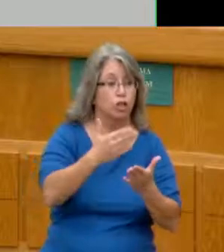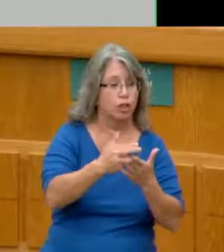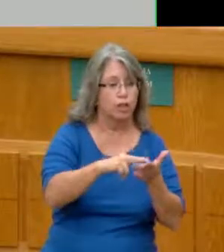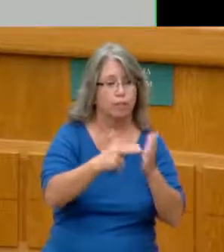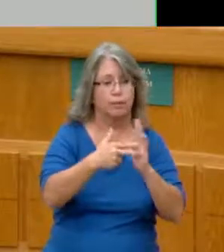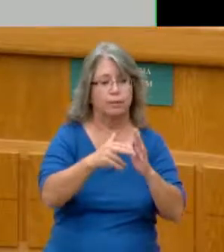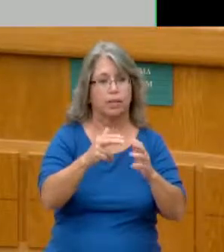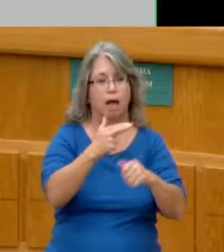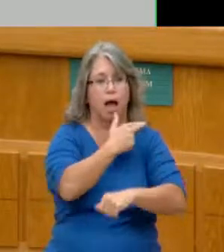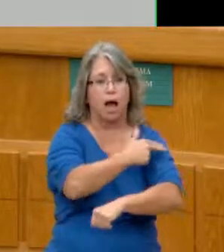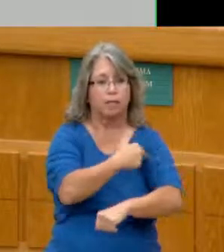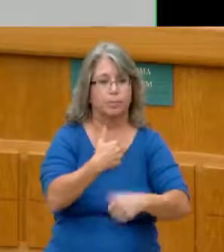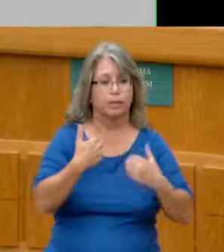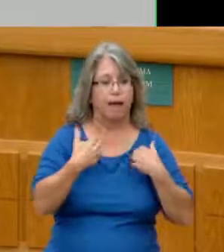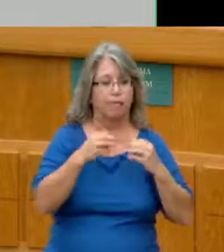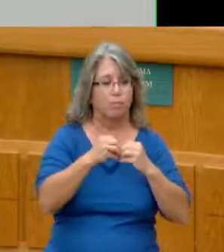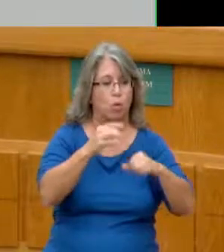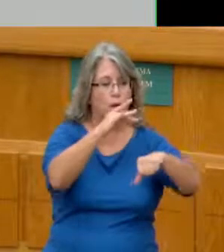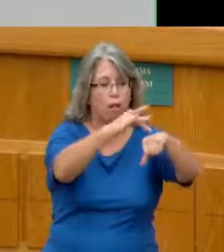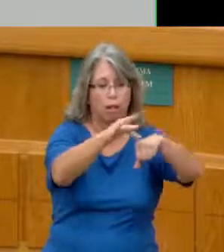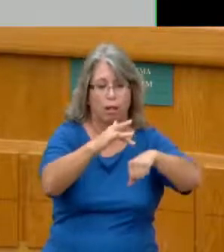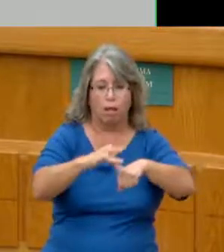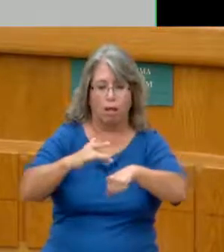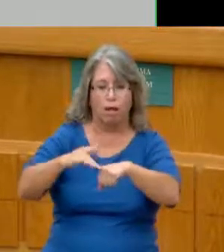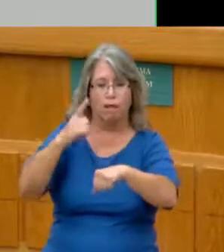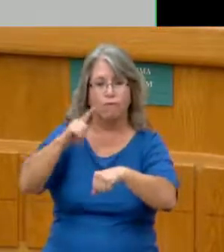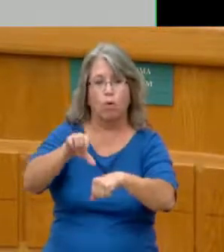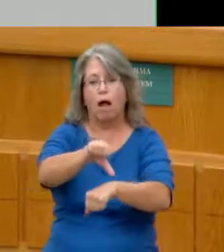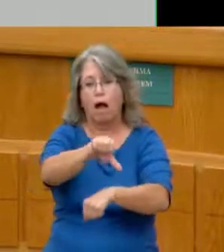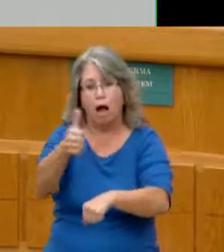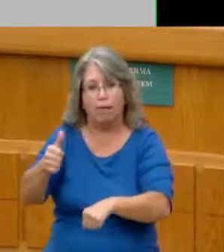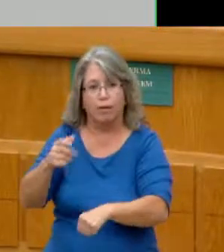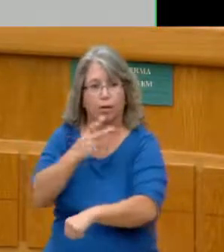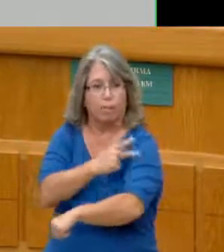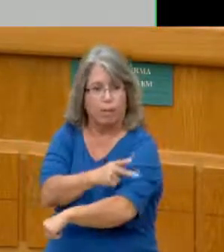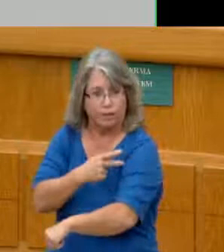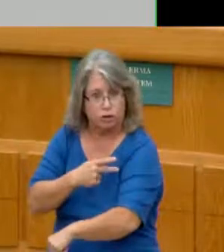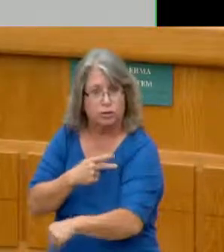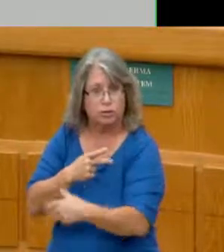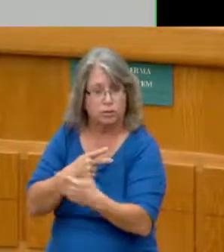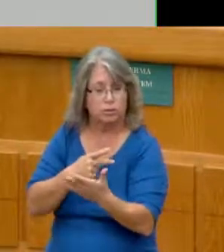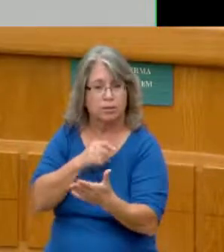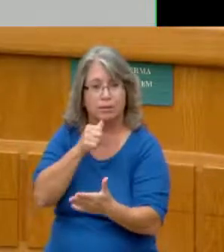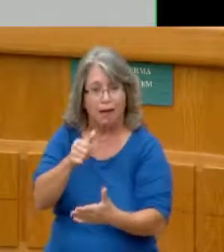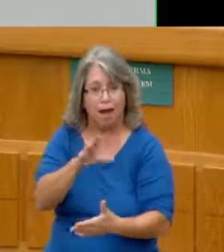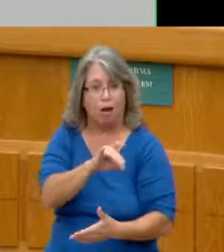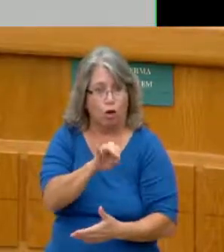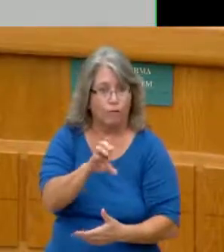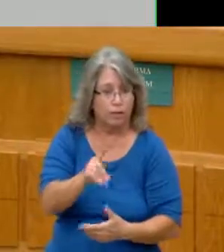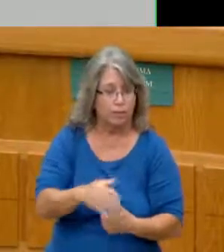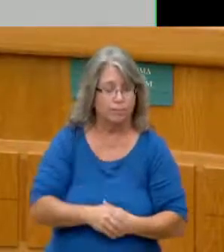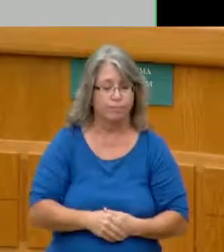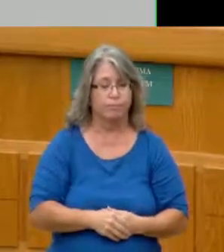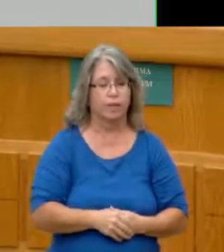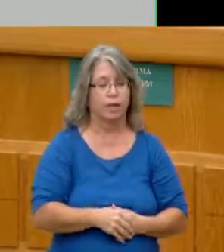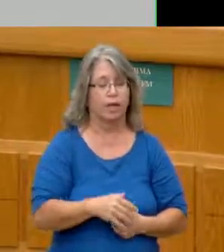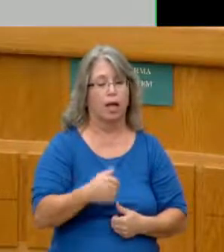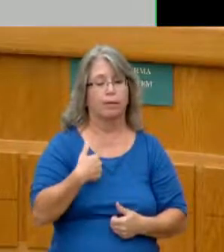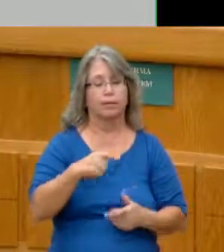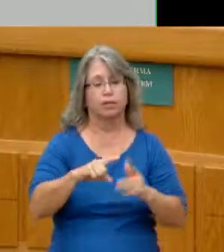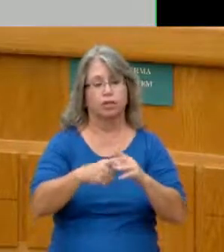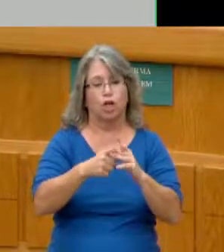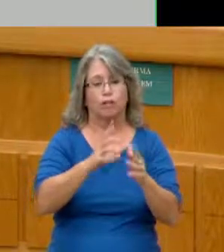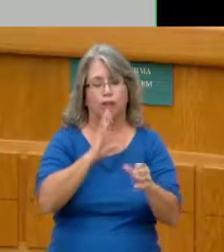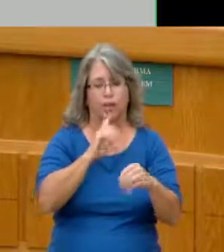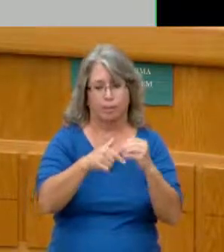COVID, patients other than COVID. Now, what I started to talk about was the vacancy, which is still really low. And what this means